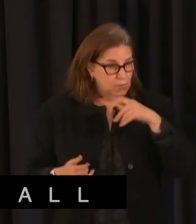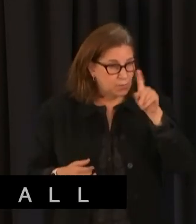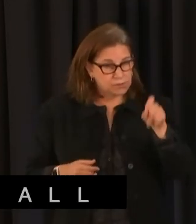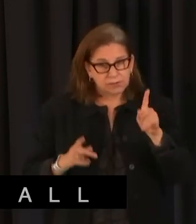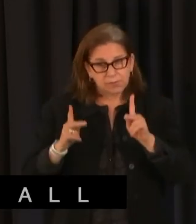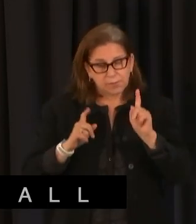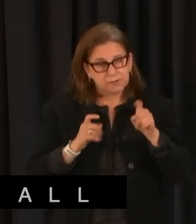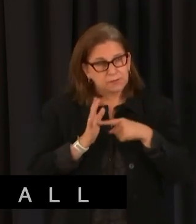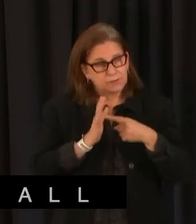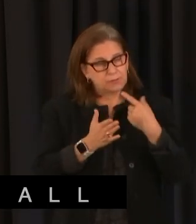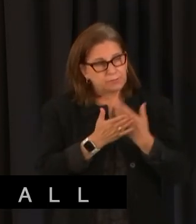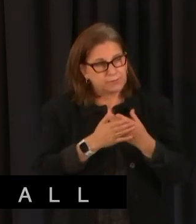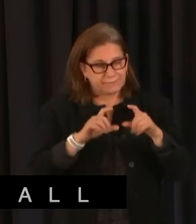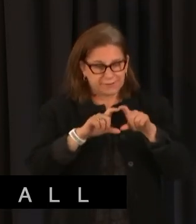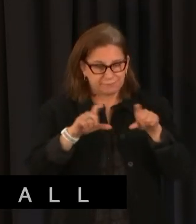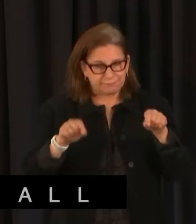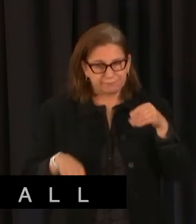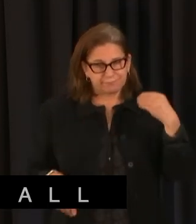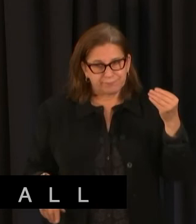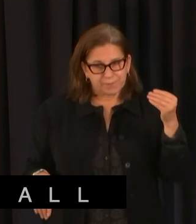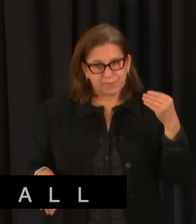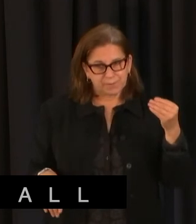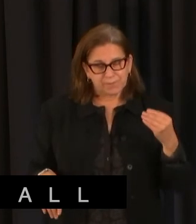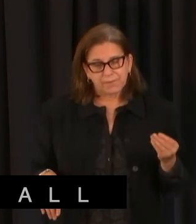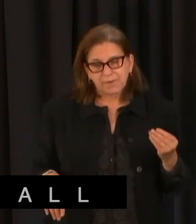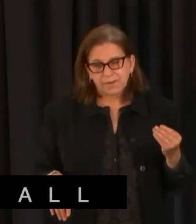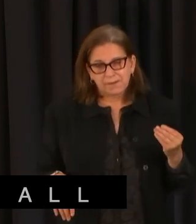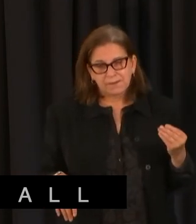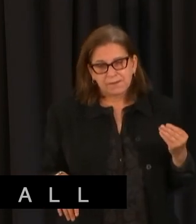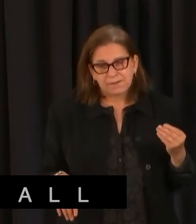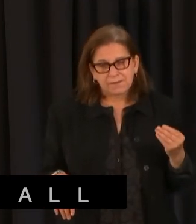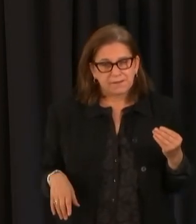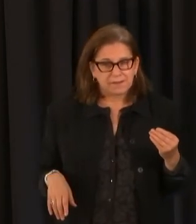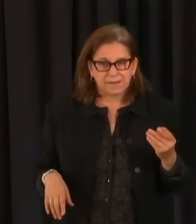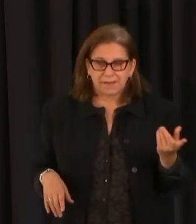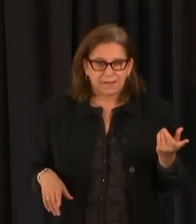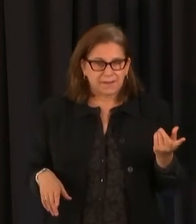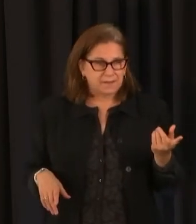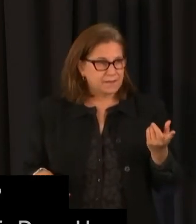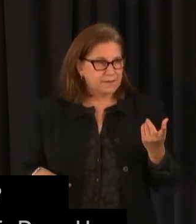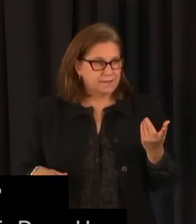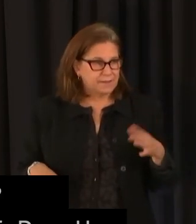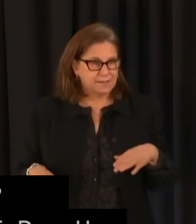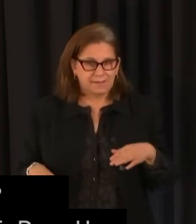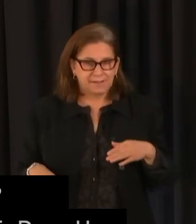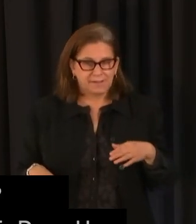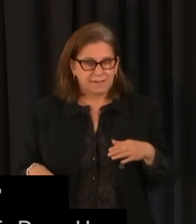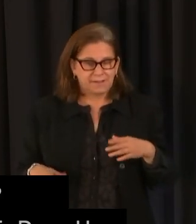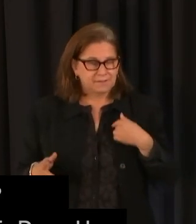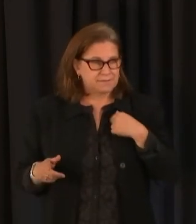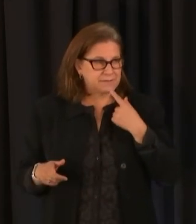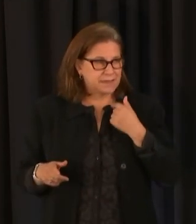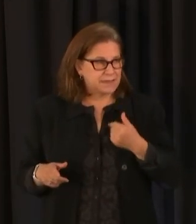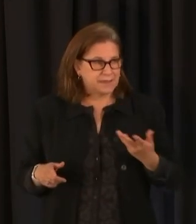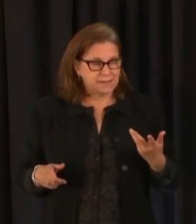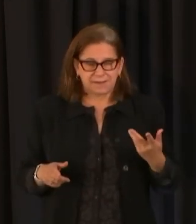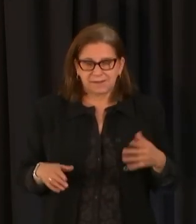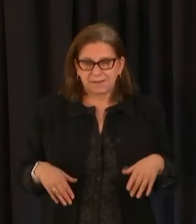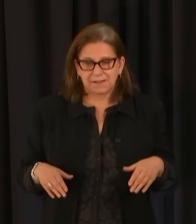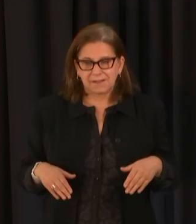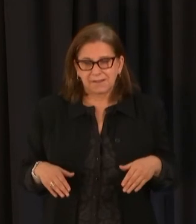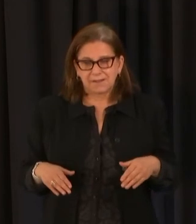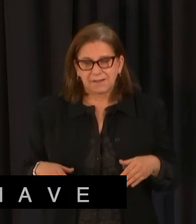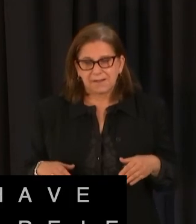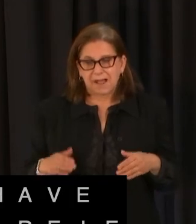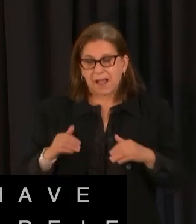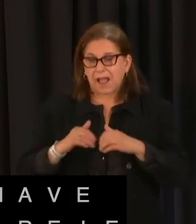start? So we've presented here quite a few times, and I've had other opportunities to reiterate that the way